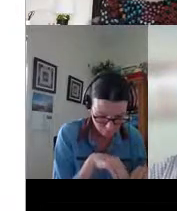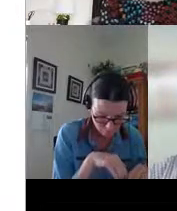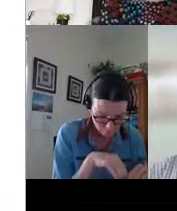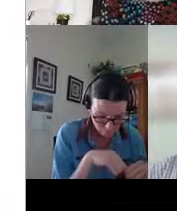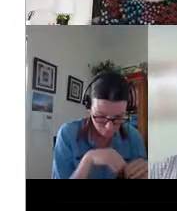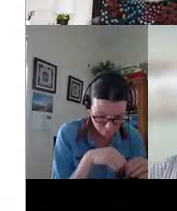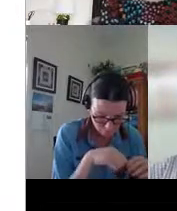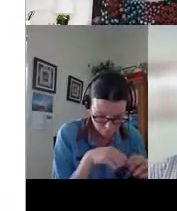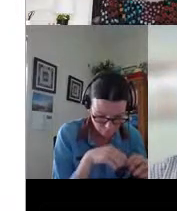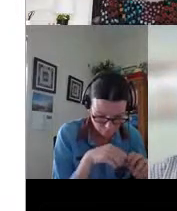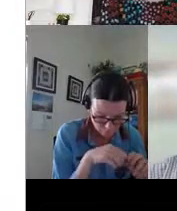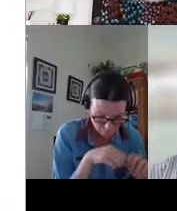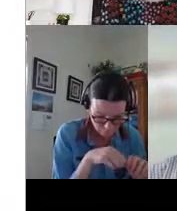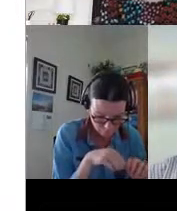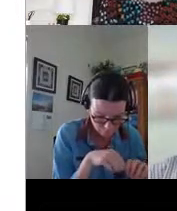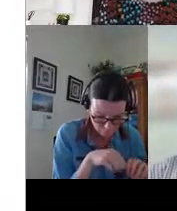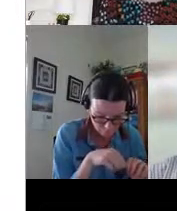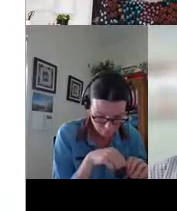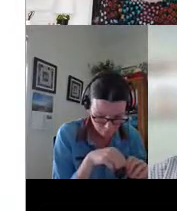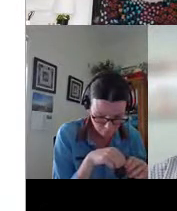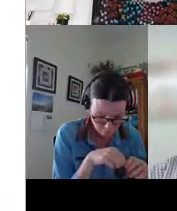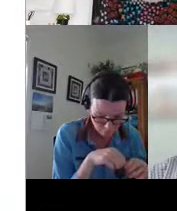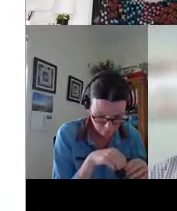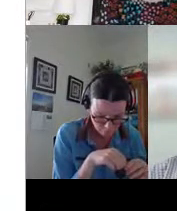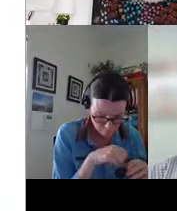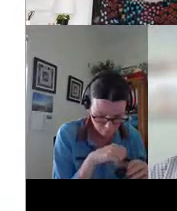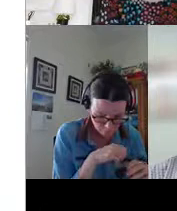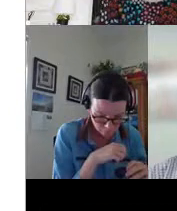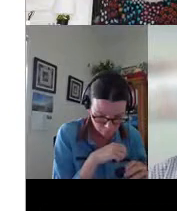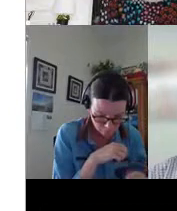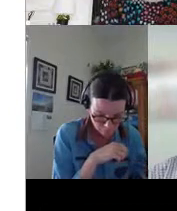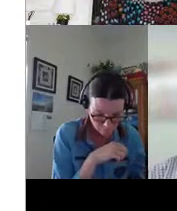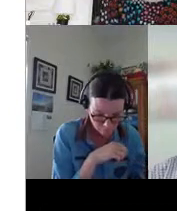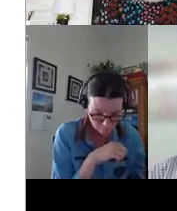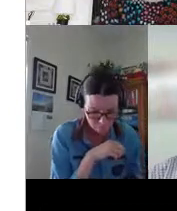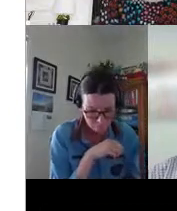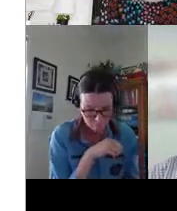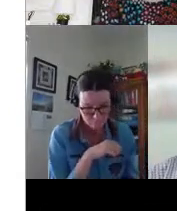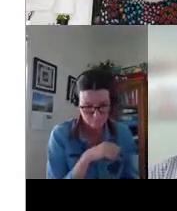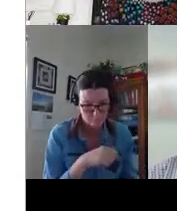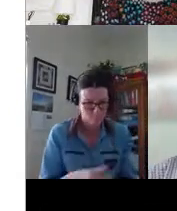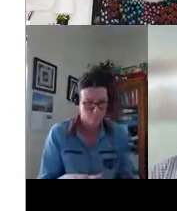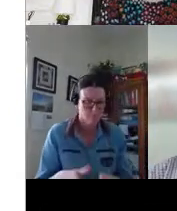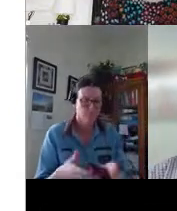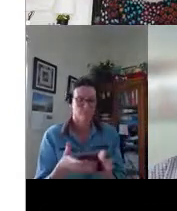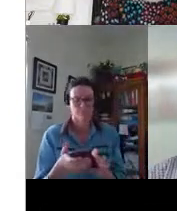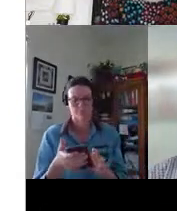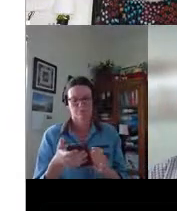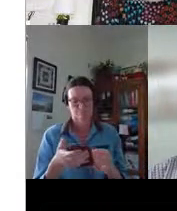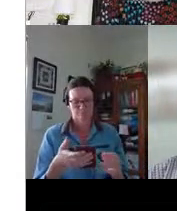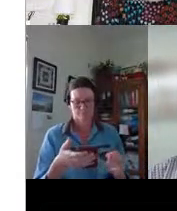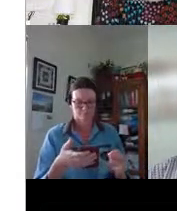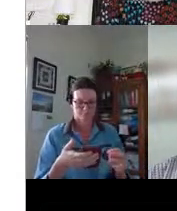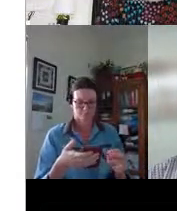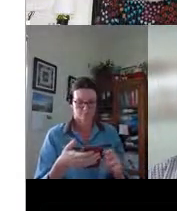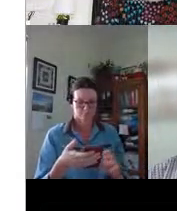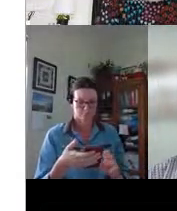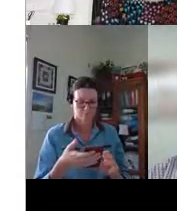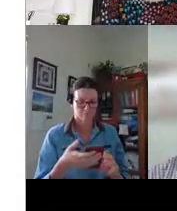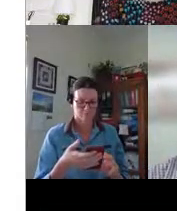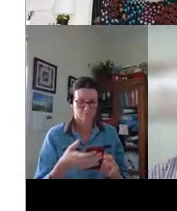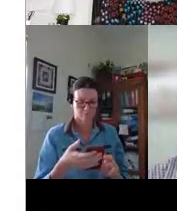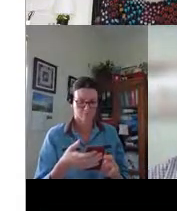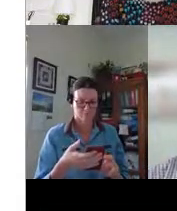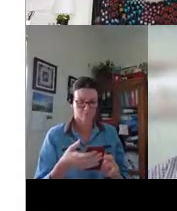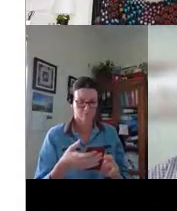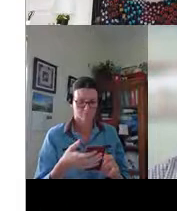aggregated consumer-owned resources and make sure that the grid still has a viable business model, that those assets